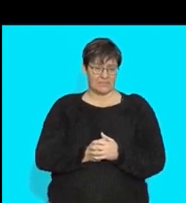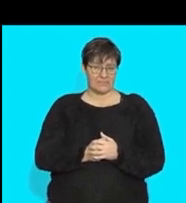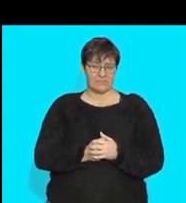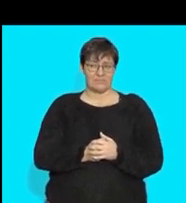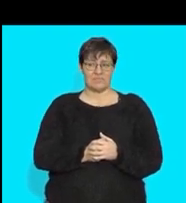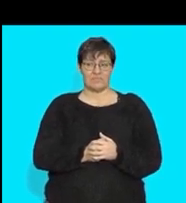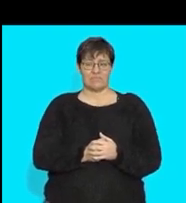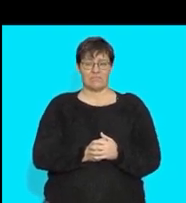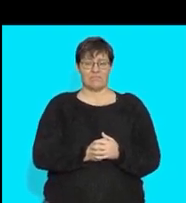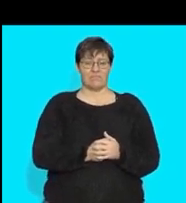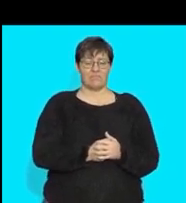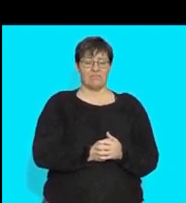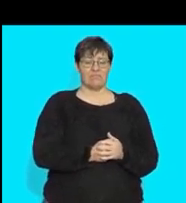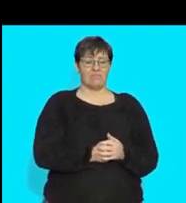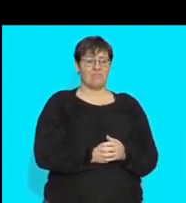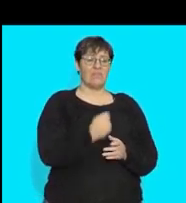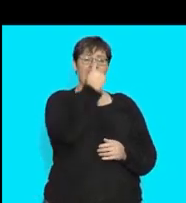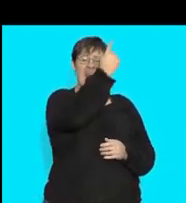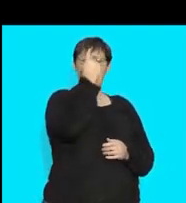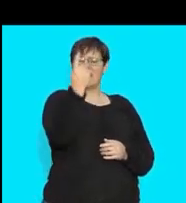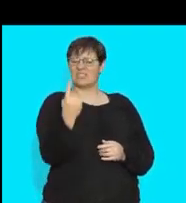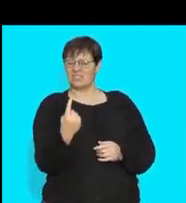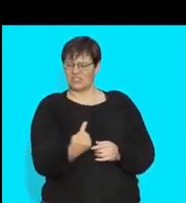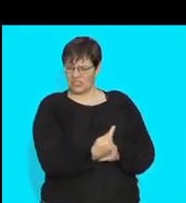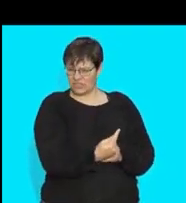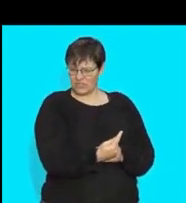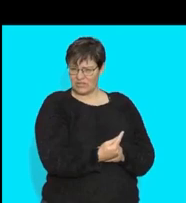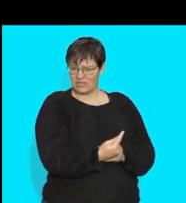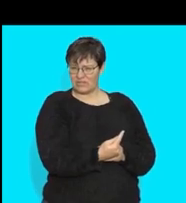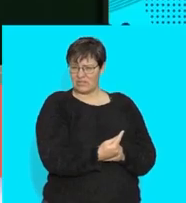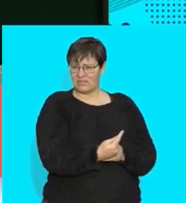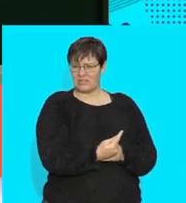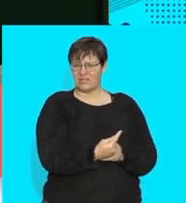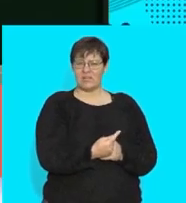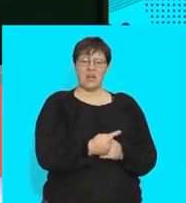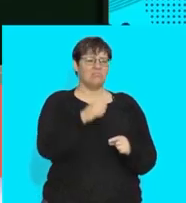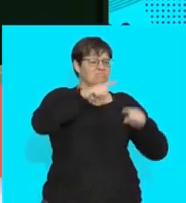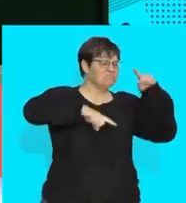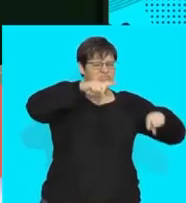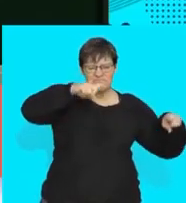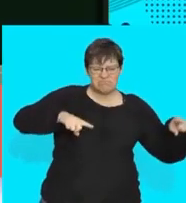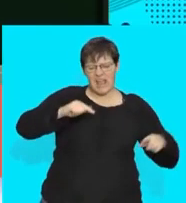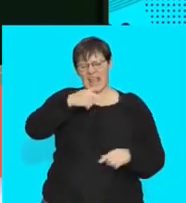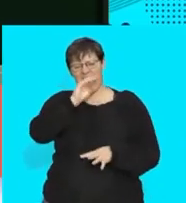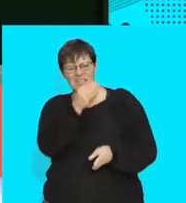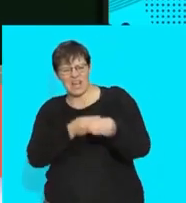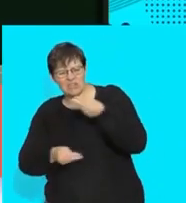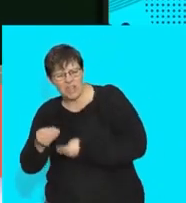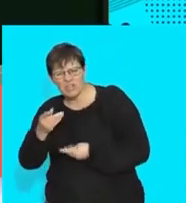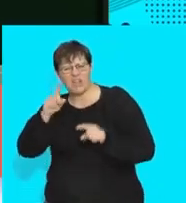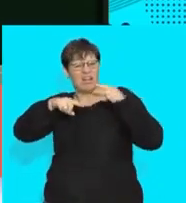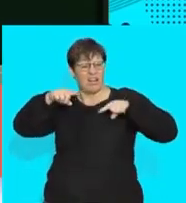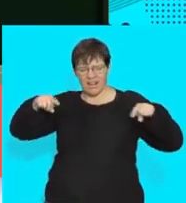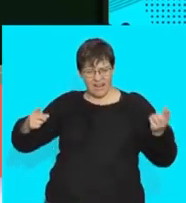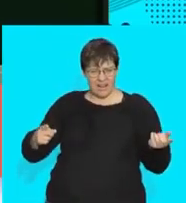each time that we looked at, we looked at different kinds of organisms in gaseous exchange. And when we look at